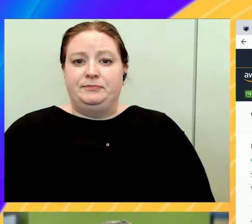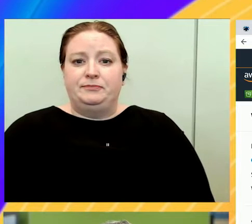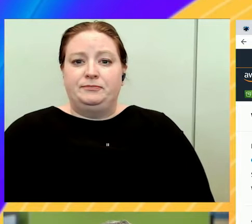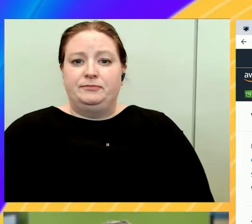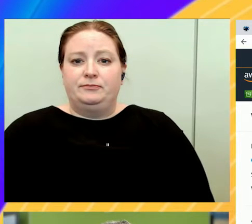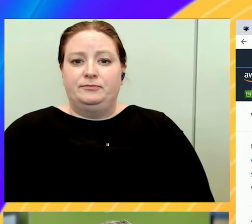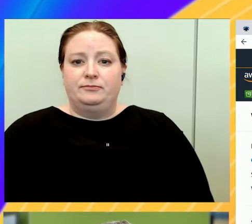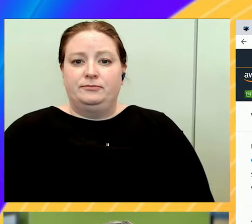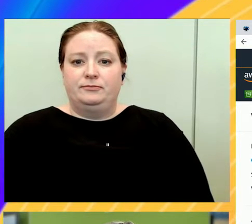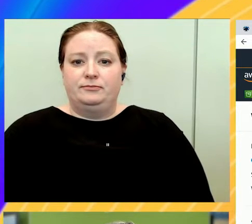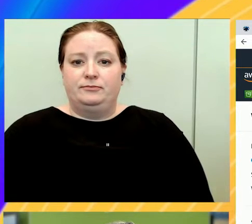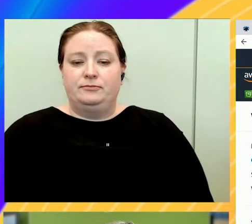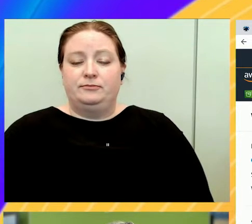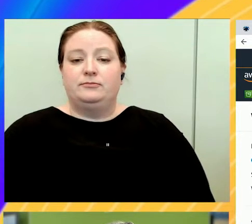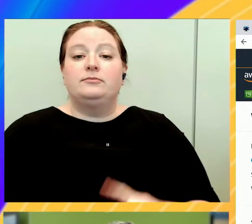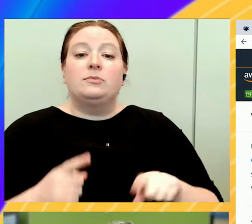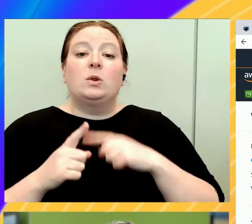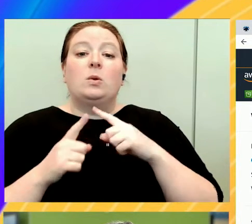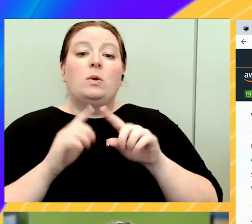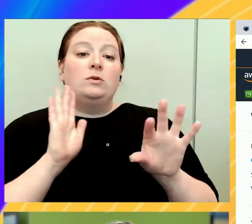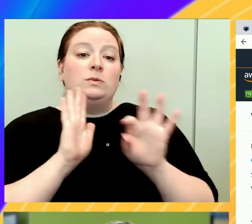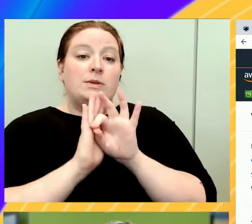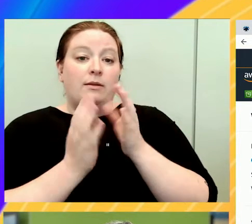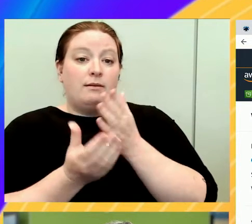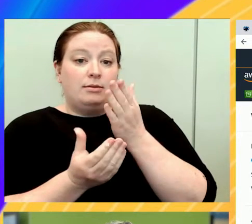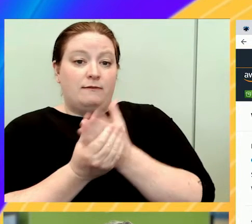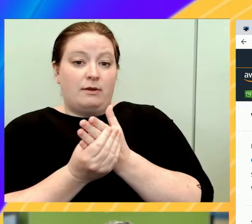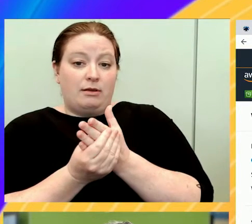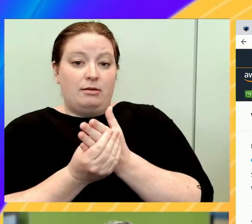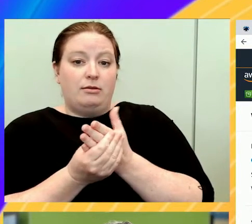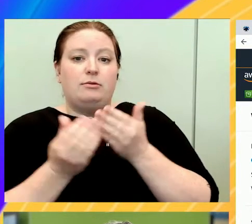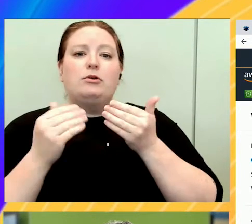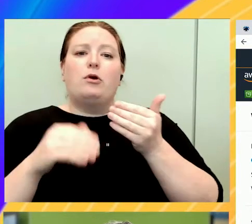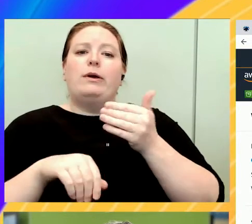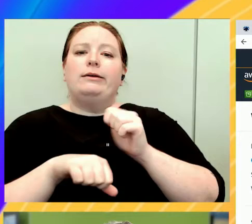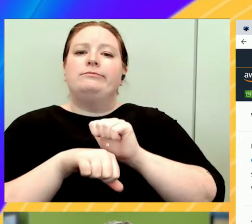After you select the file, go ahead and submit.